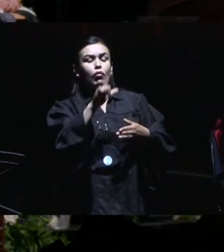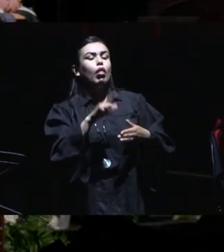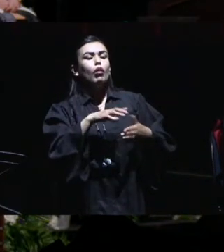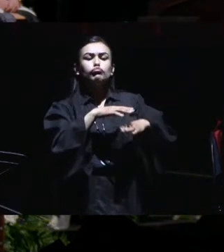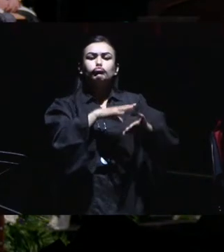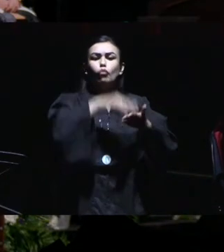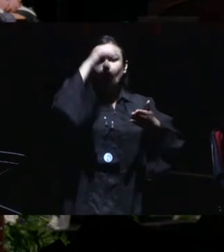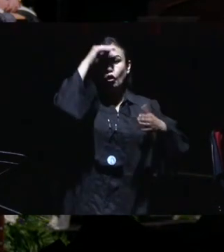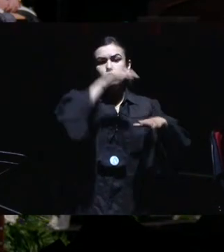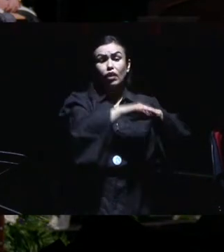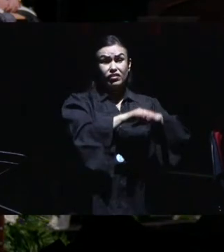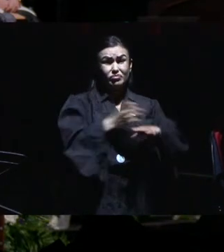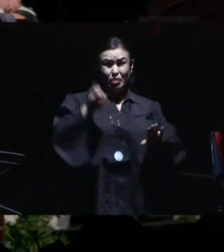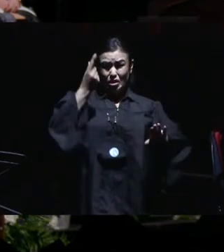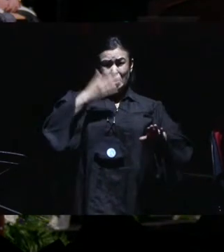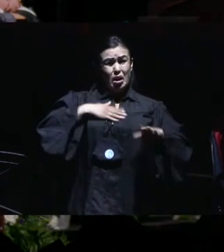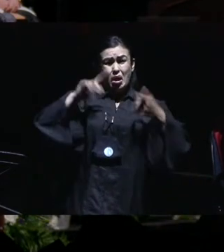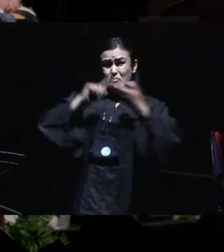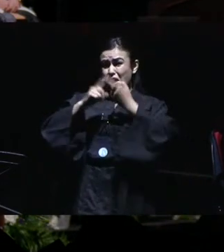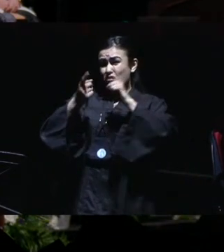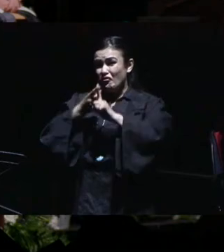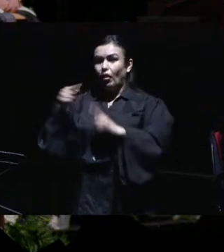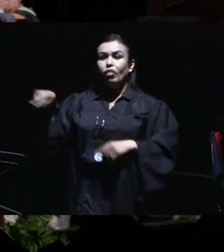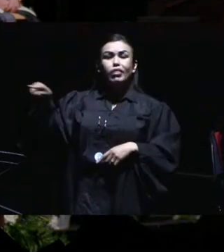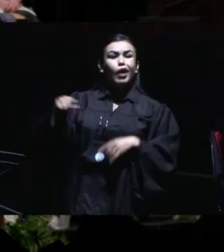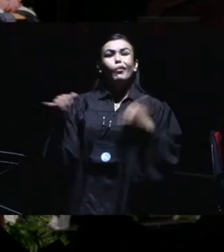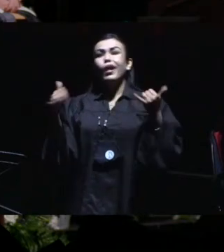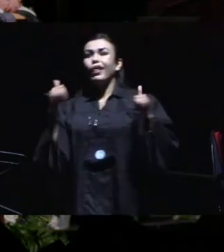either sleeping in or playing.